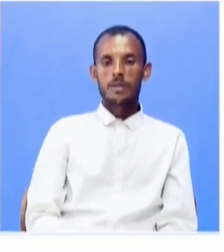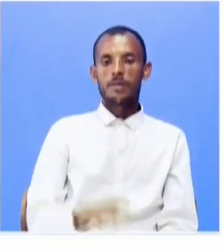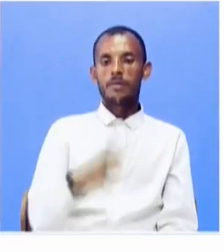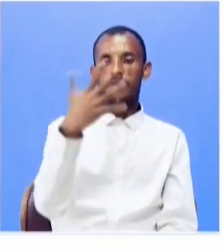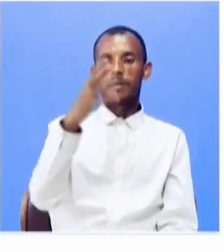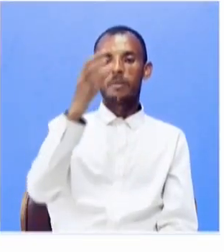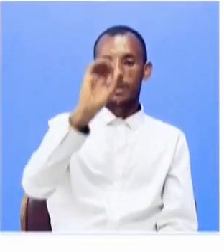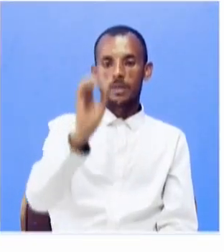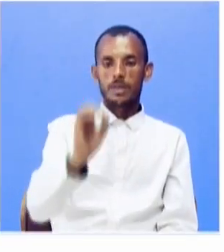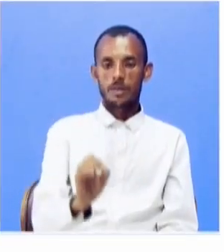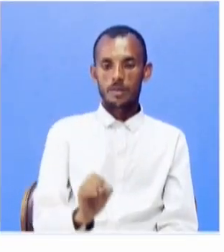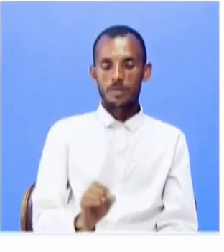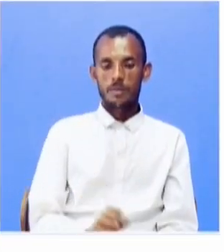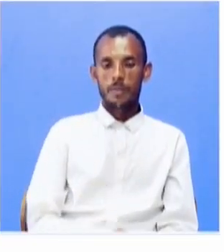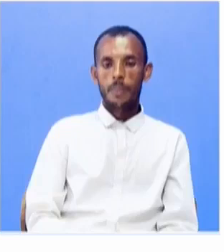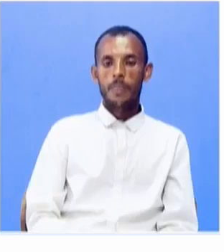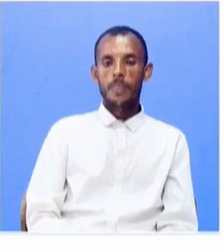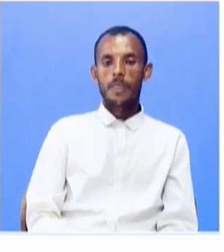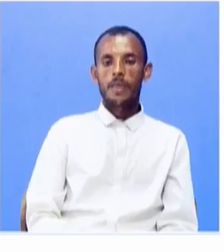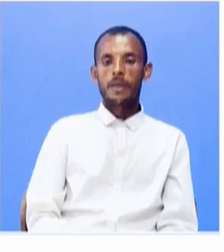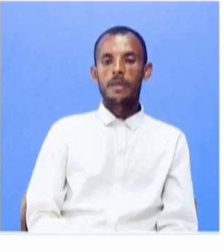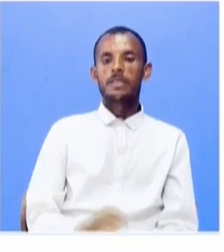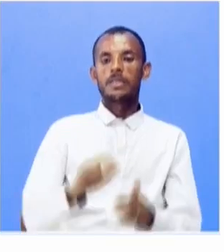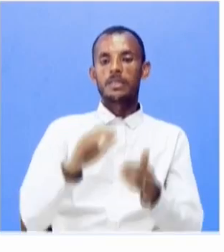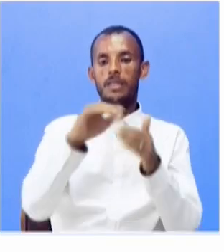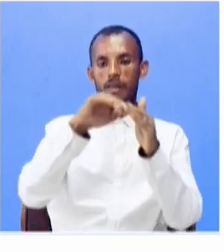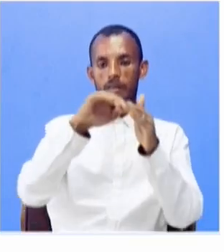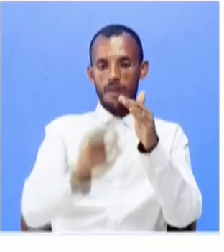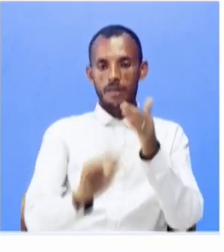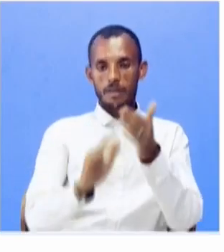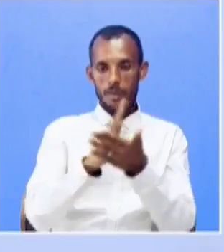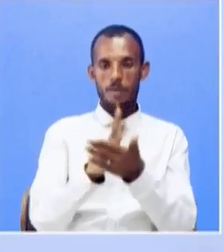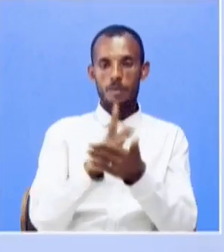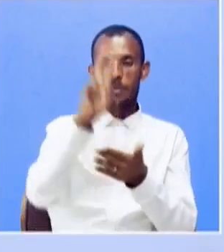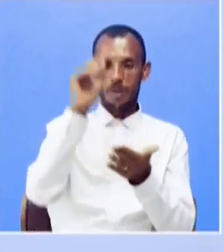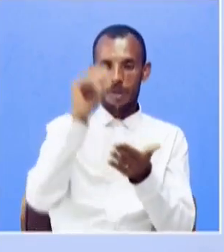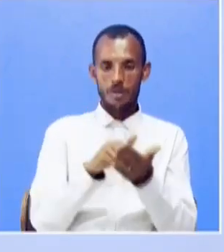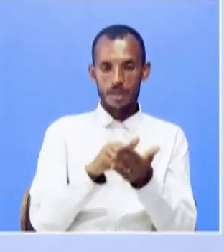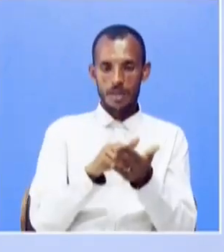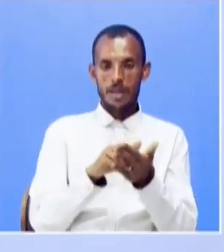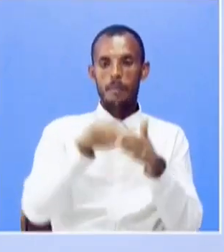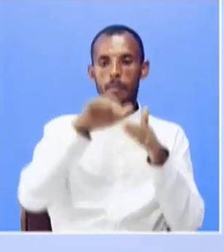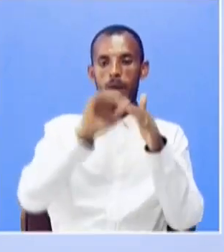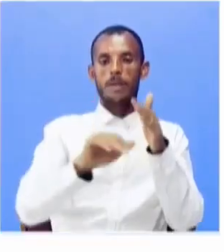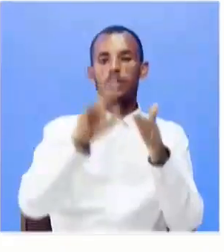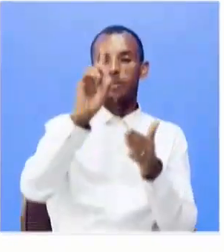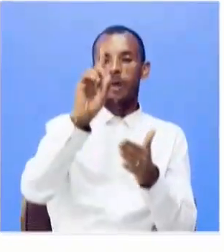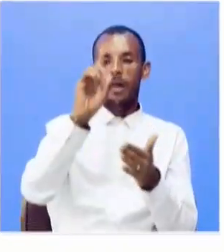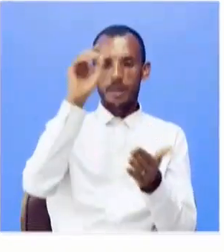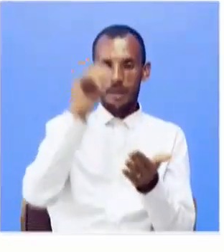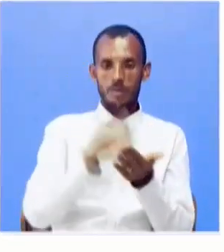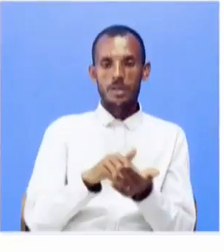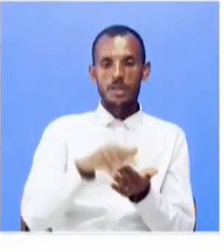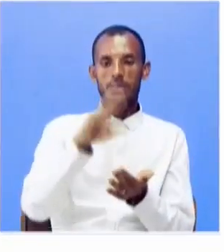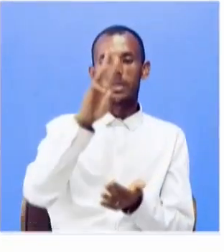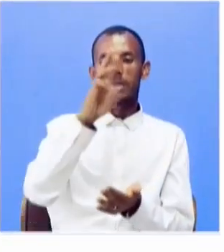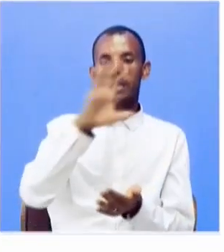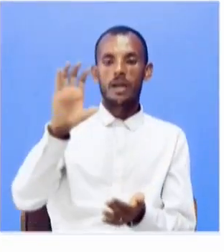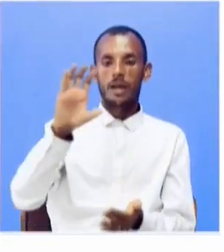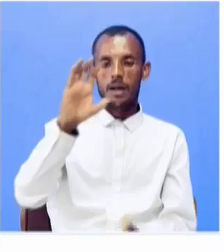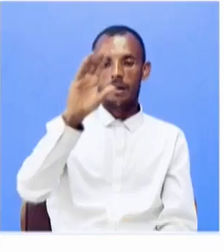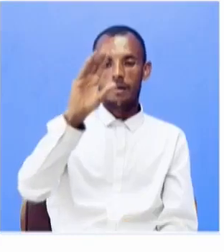15% of the difference of 2,000 and this one. 2,000 falls here,